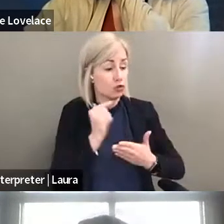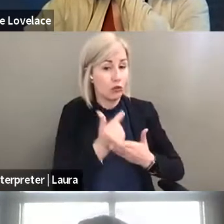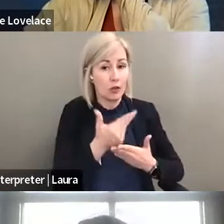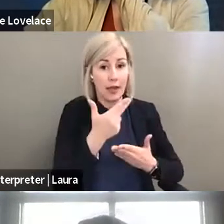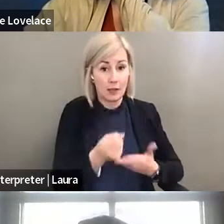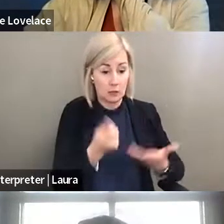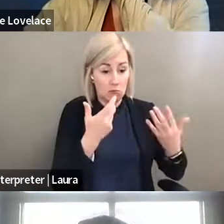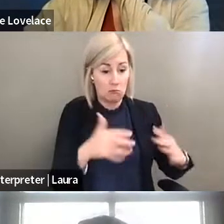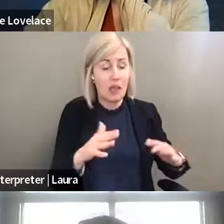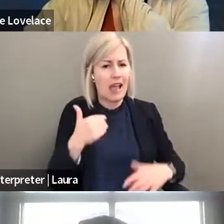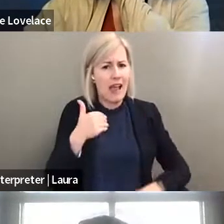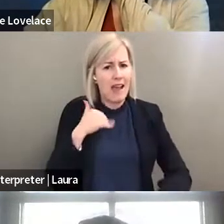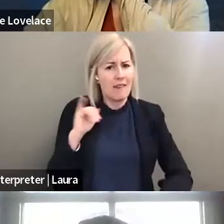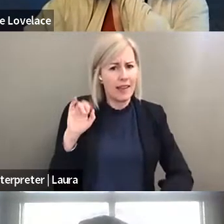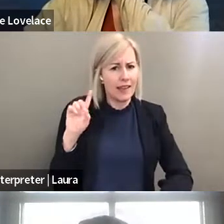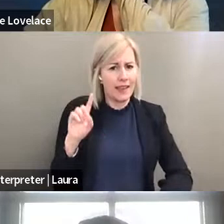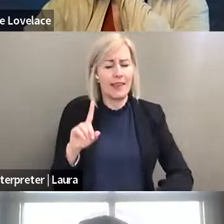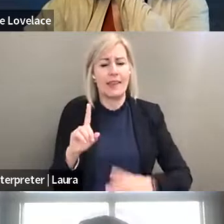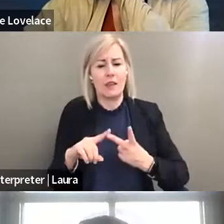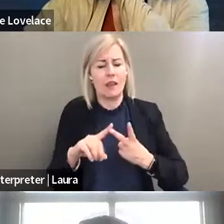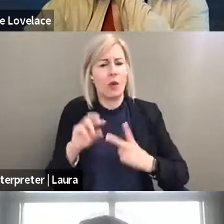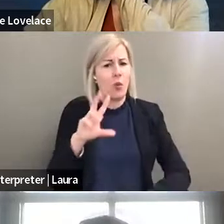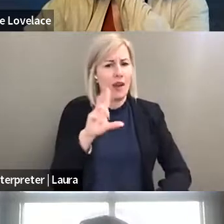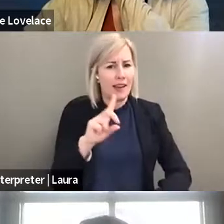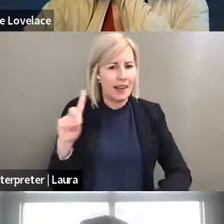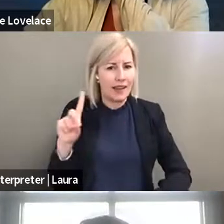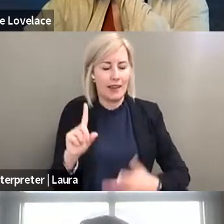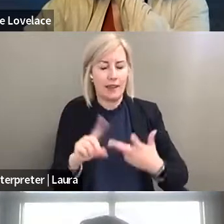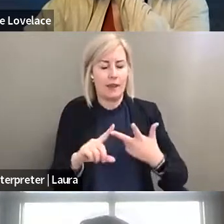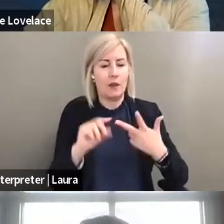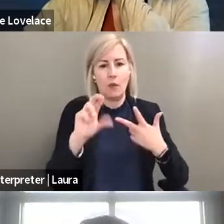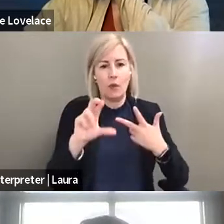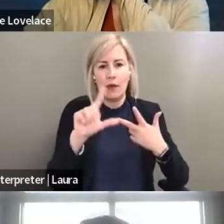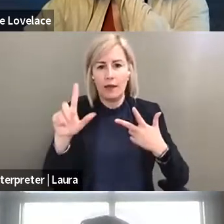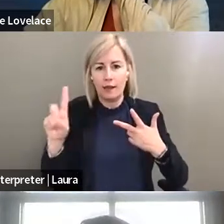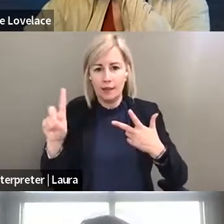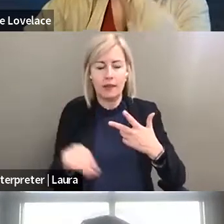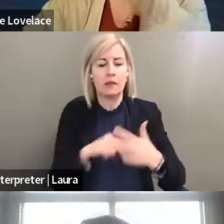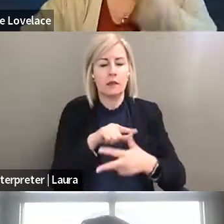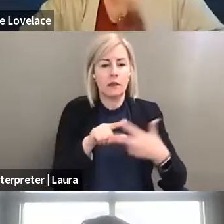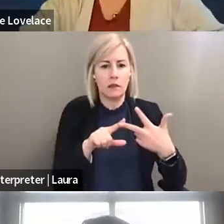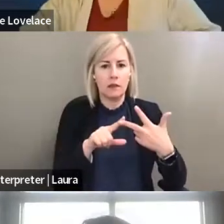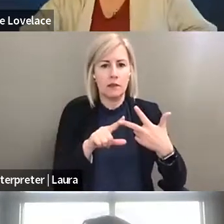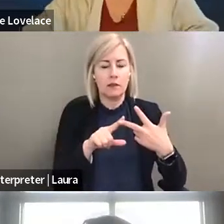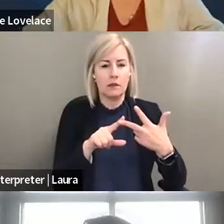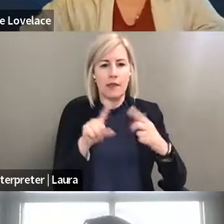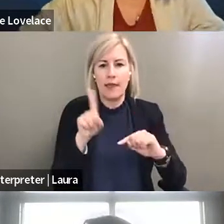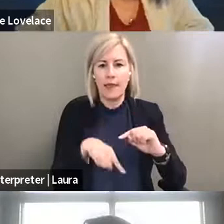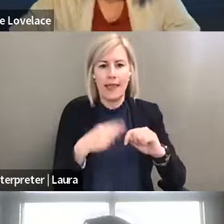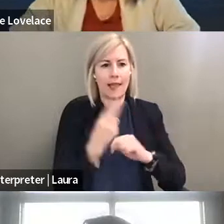that have an intellectual disability or developmental disability or a learning disability, they can't